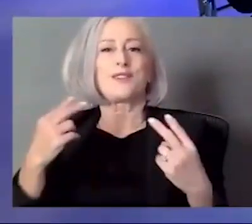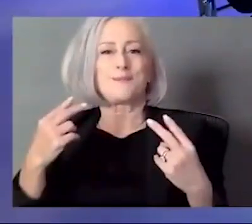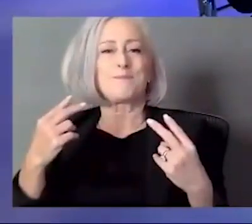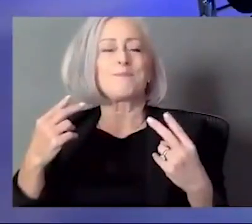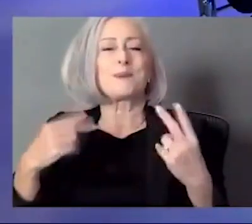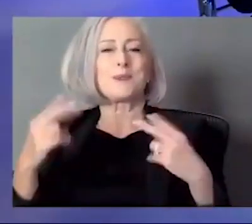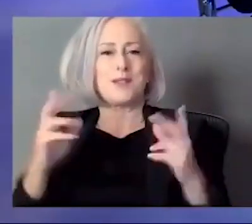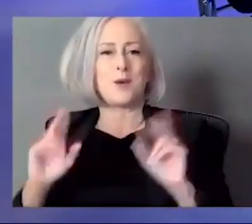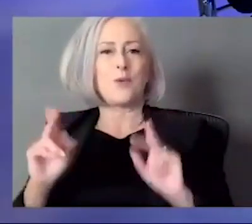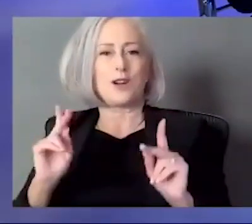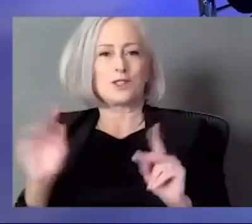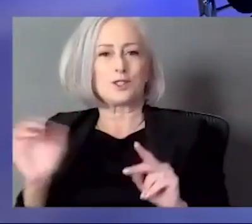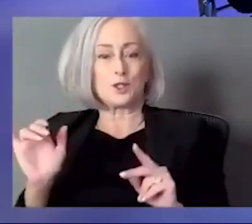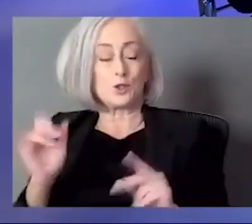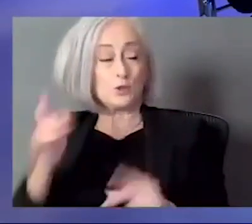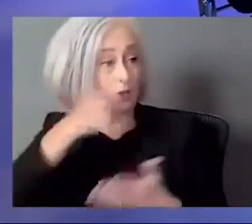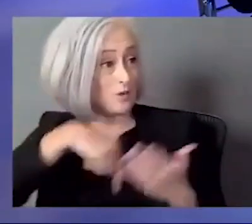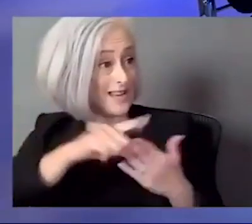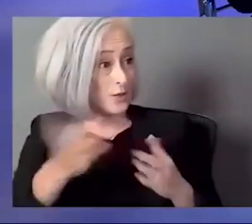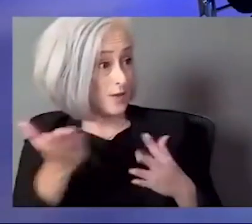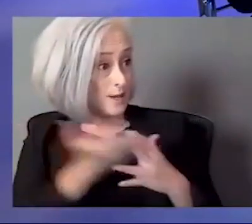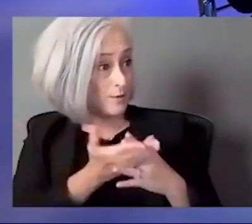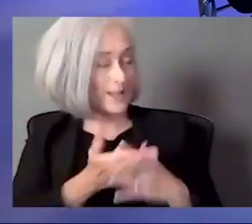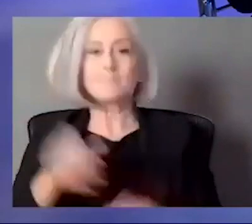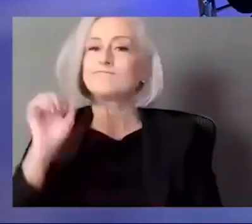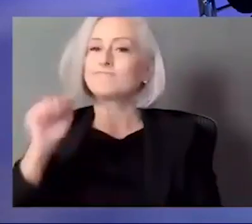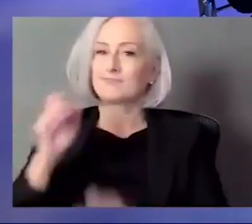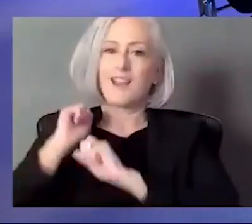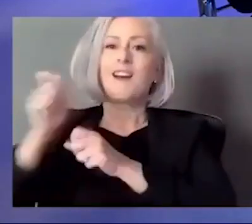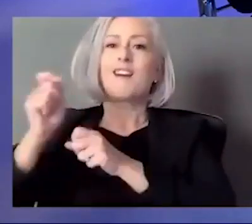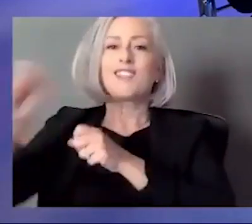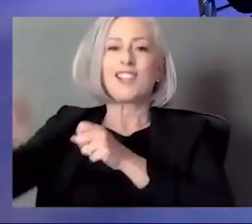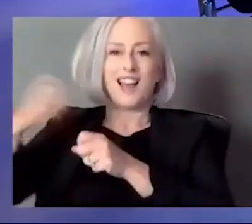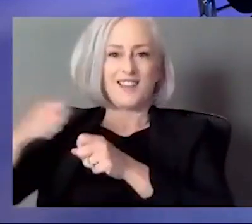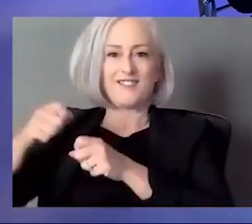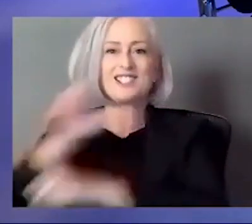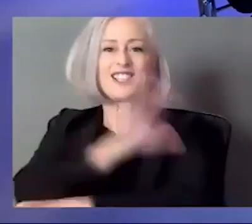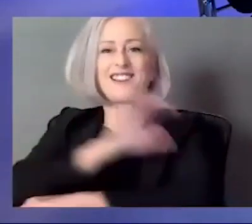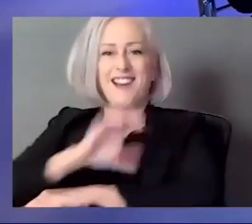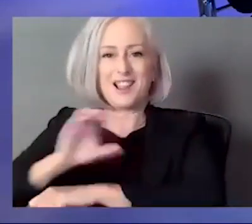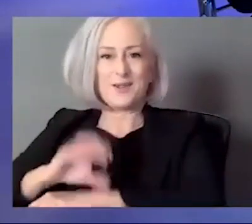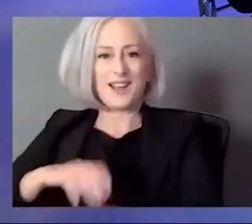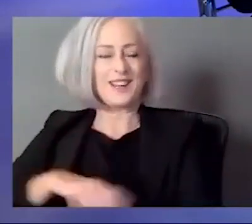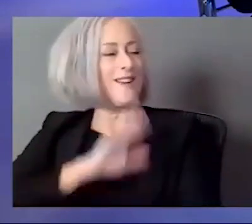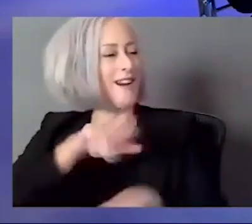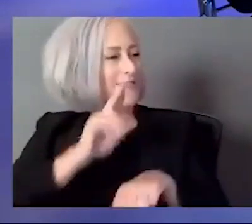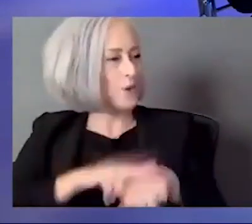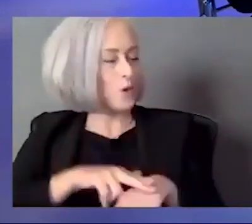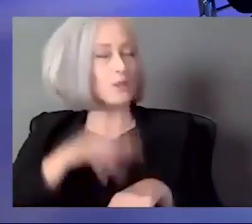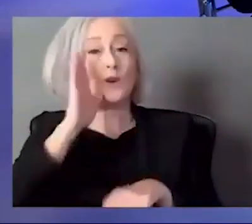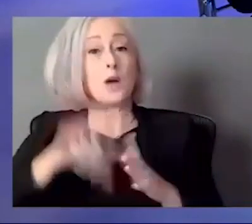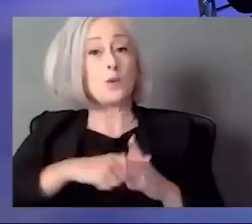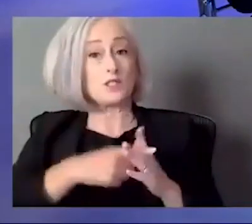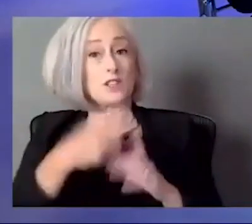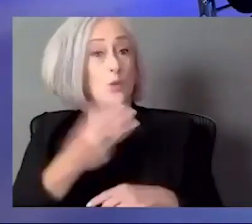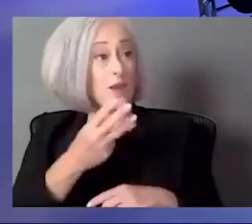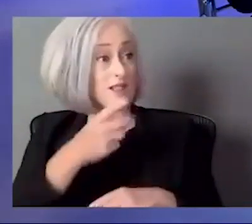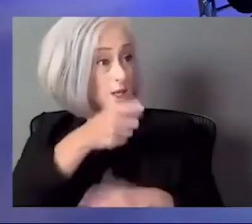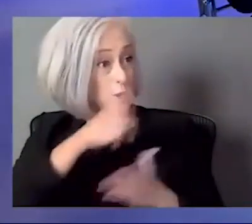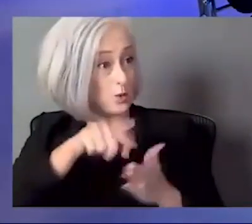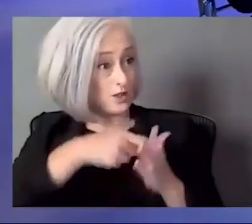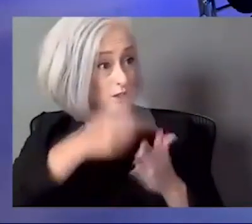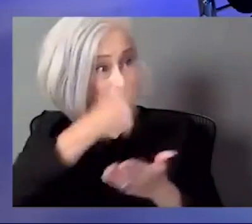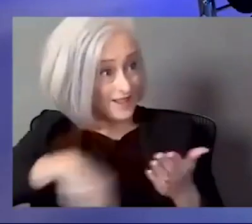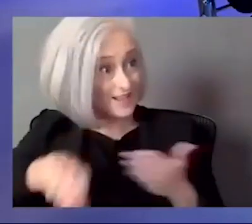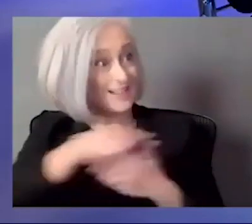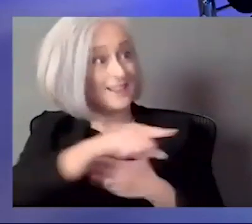taking a break. I'm fly fishing in Colorado. Of course you are. So I'll be here Wednesday, but you're going to start your show the following Wednesday, Yes, I right? am. Yes, okay, ma'am. sounds good. We'll